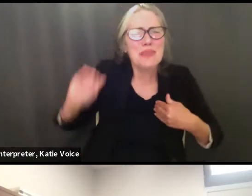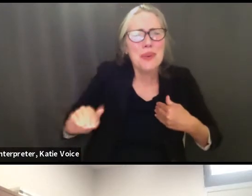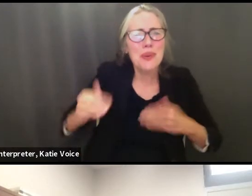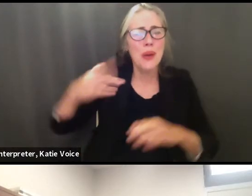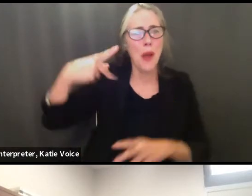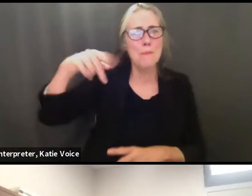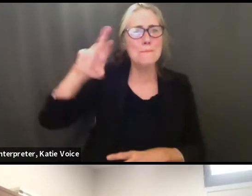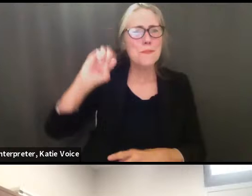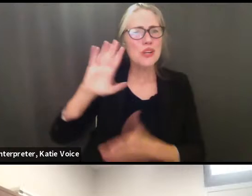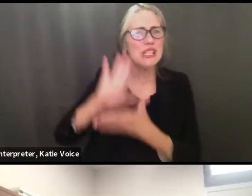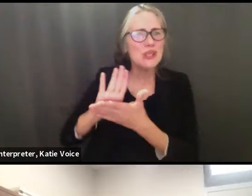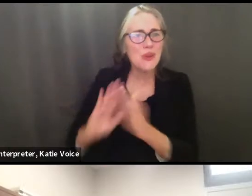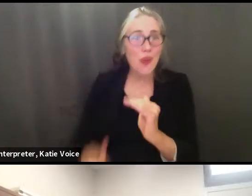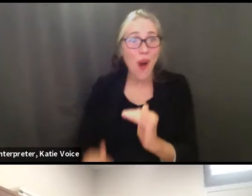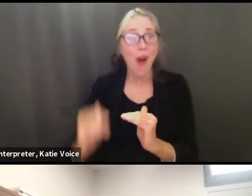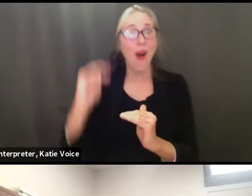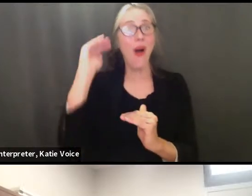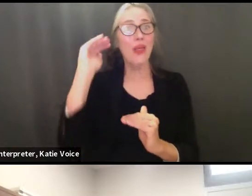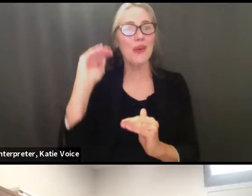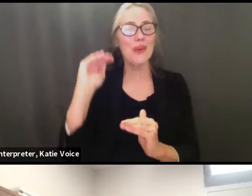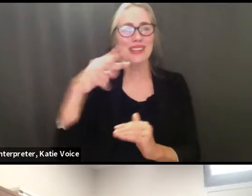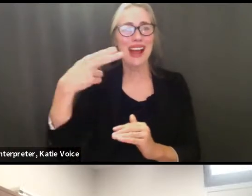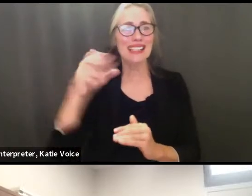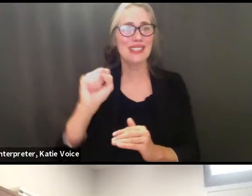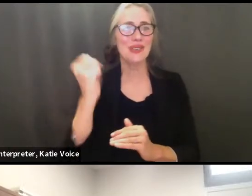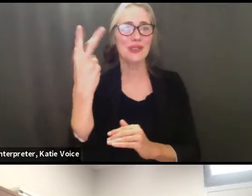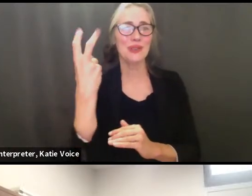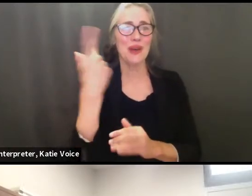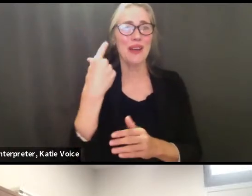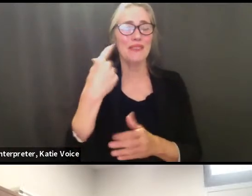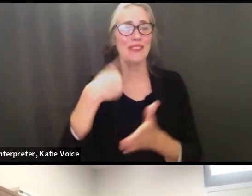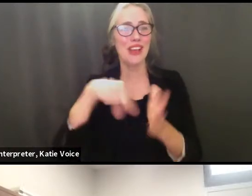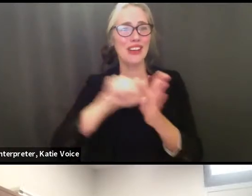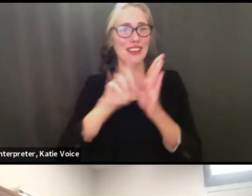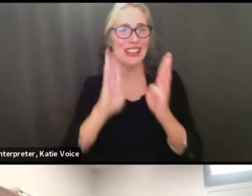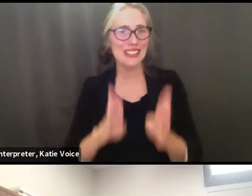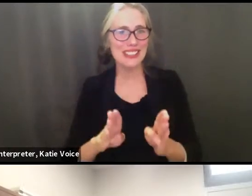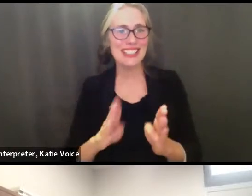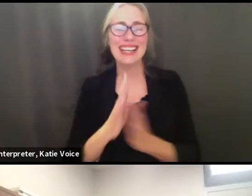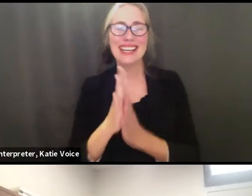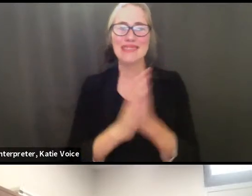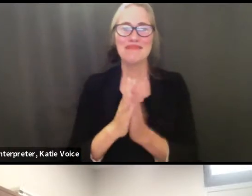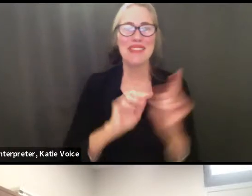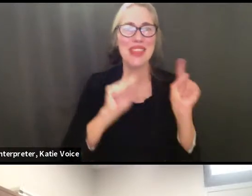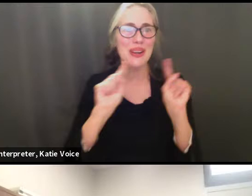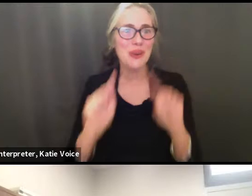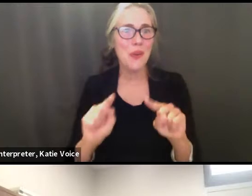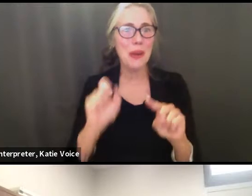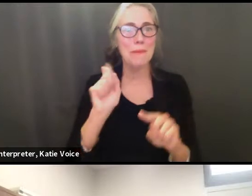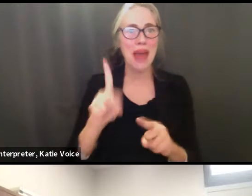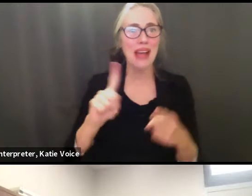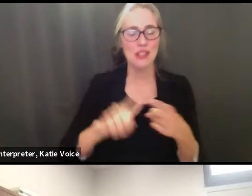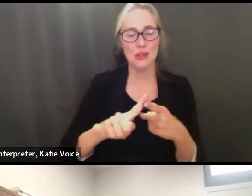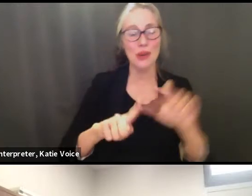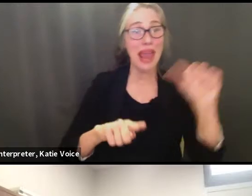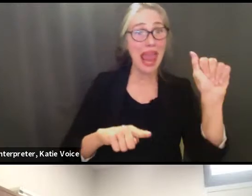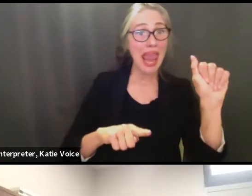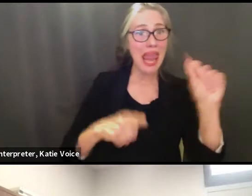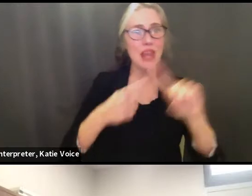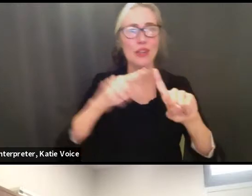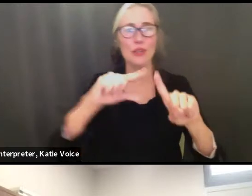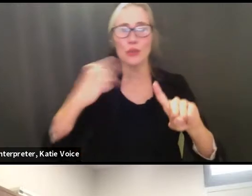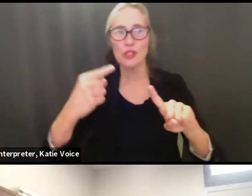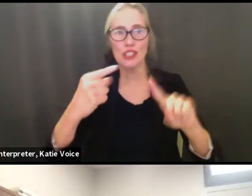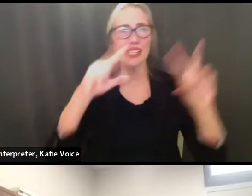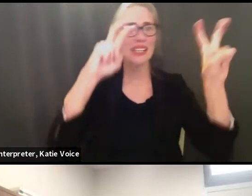program all the way up through 12th graders who are earning credits back to be A to G eligible. So you can see on this